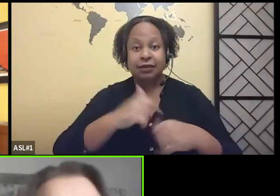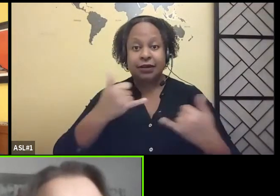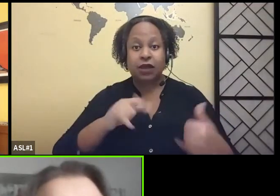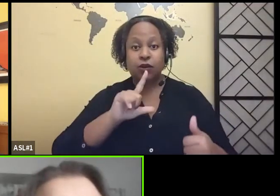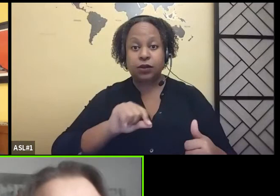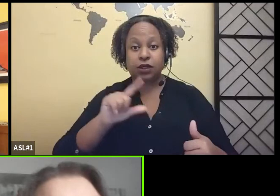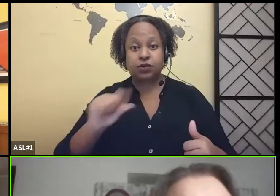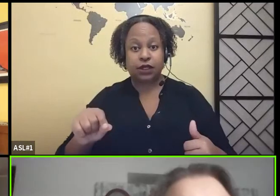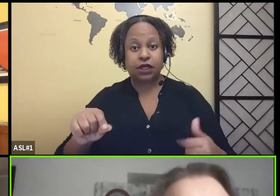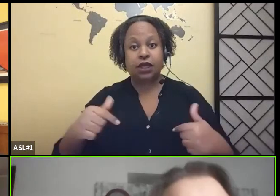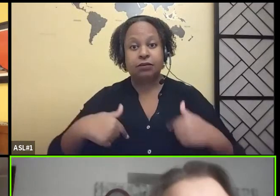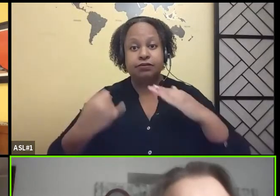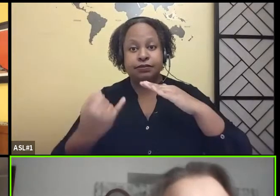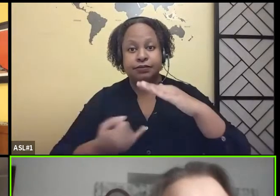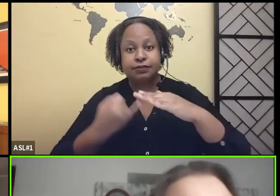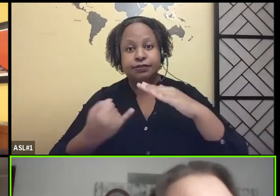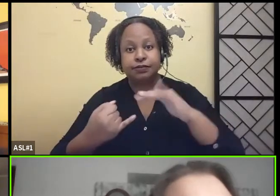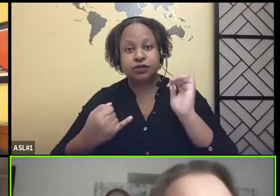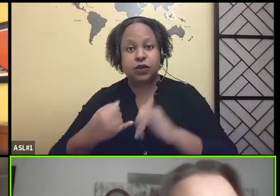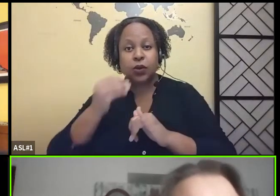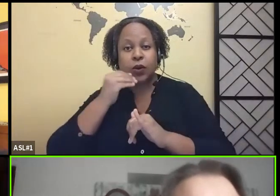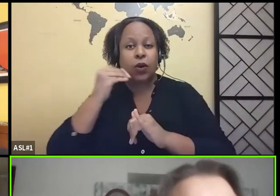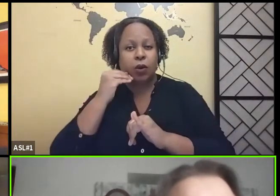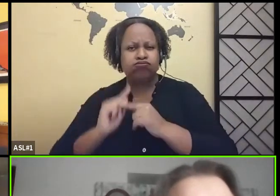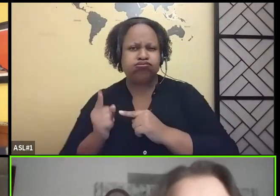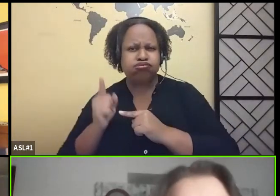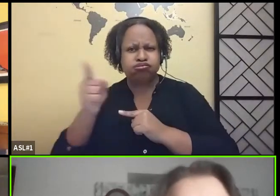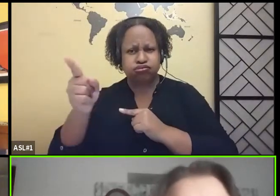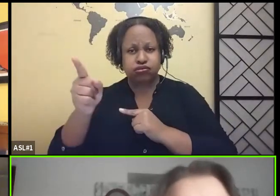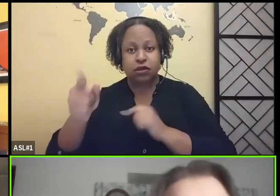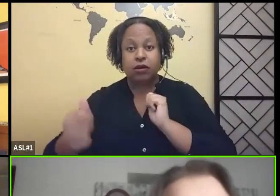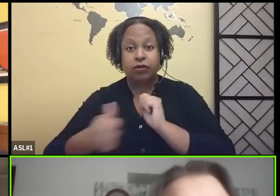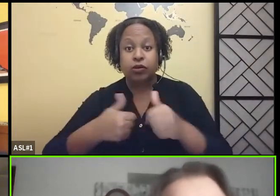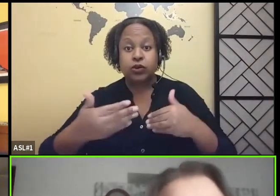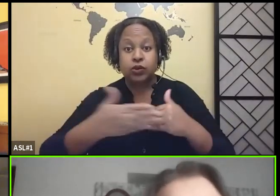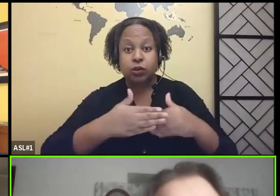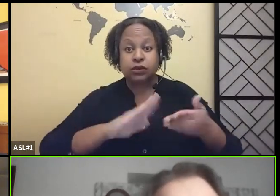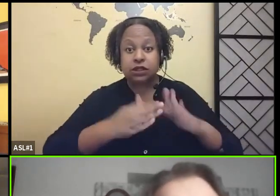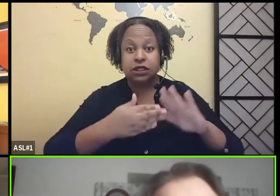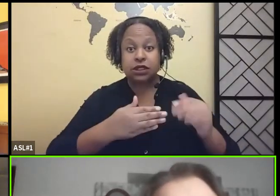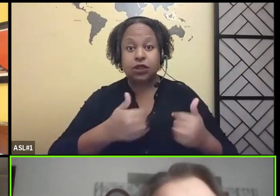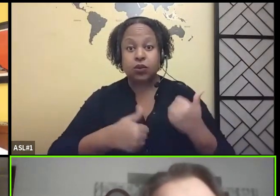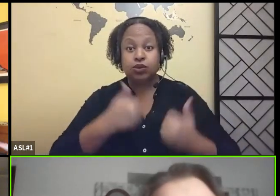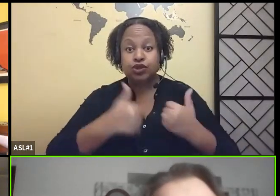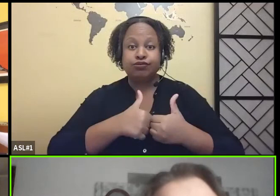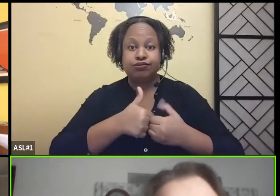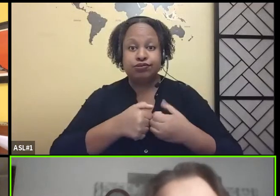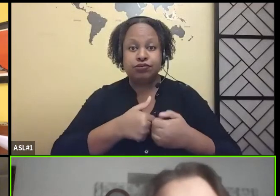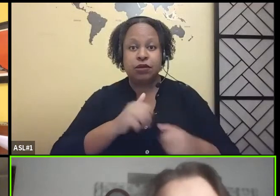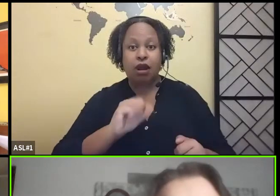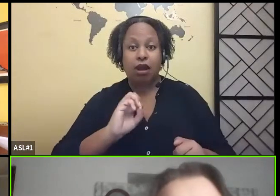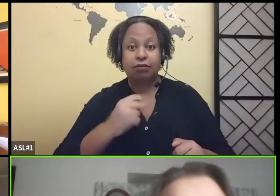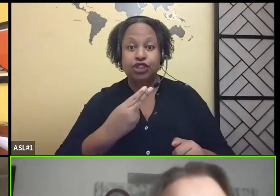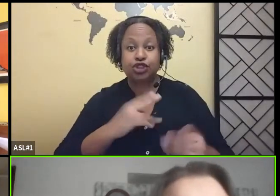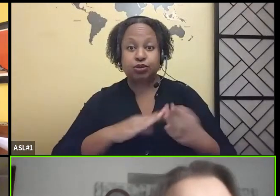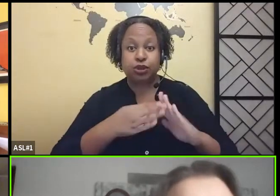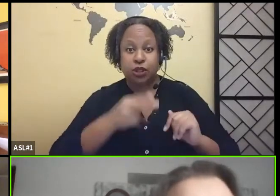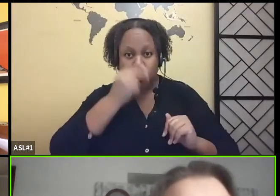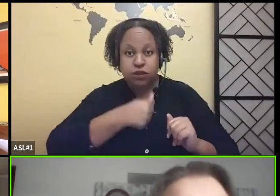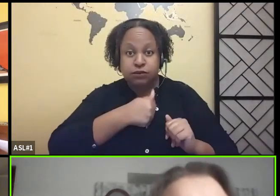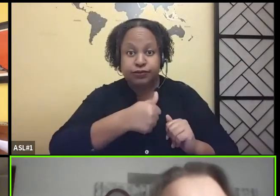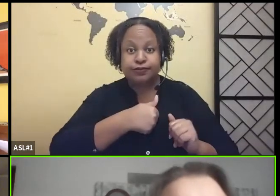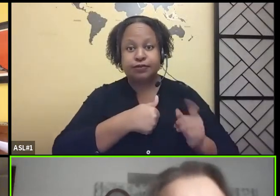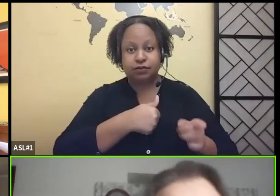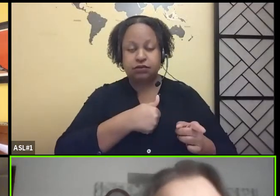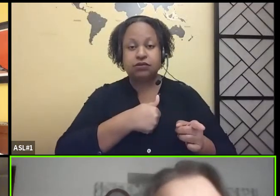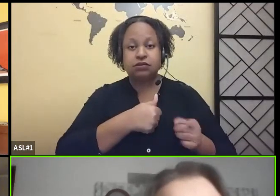in a remote area. And the closest community to me is the Amish community. And so there's the Amish